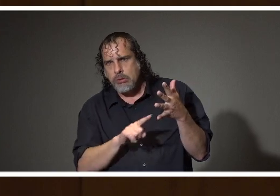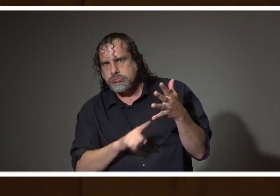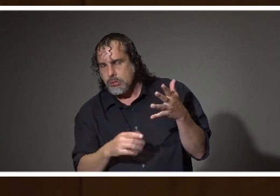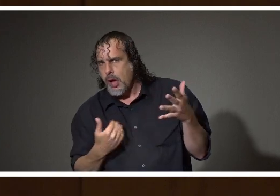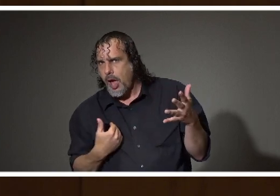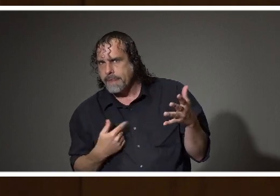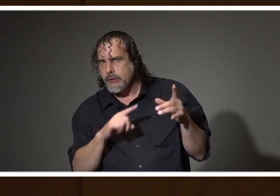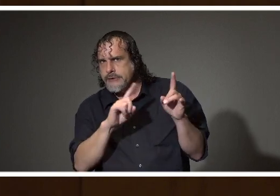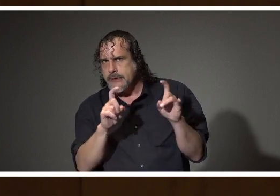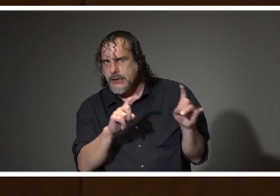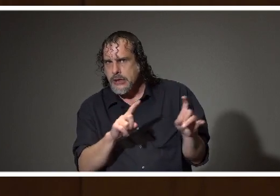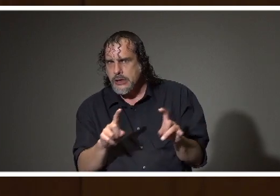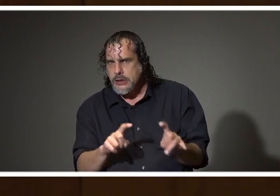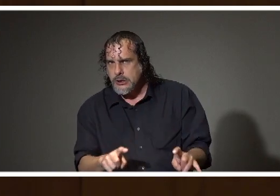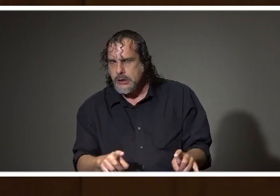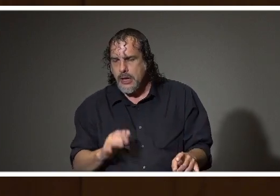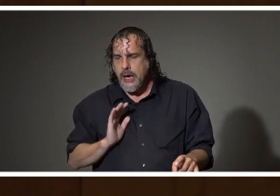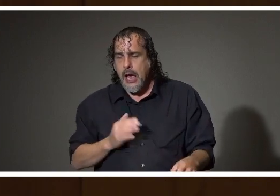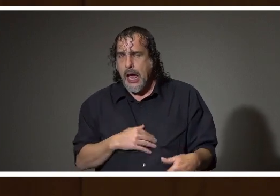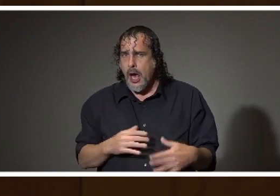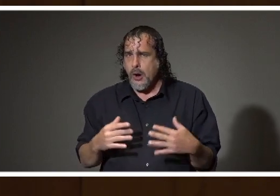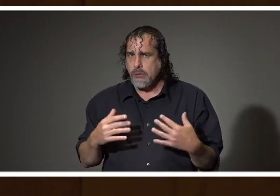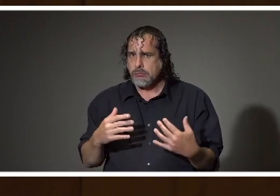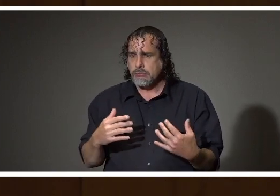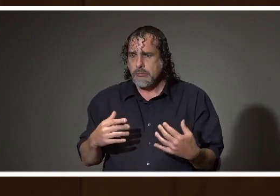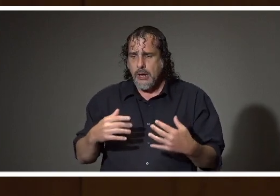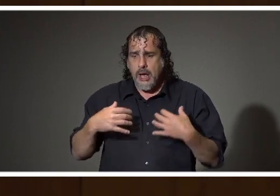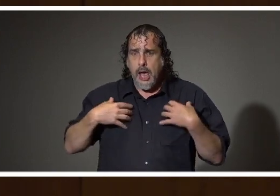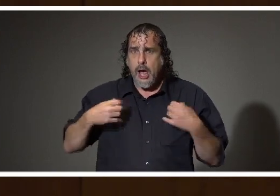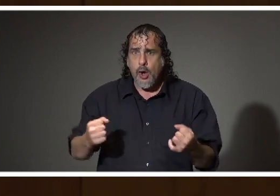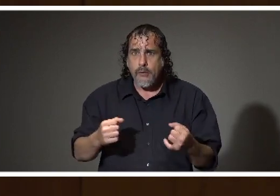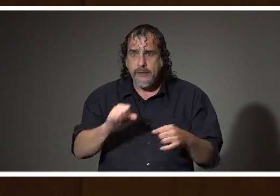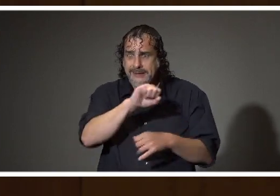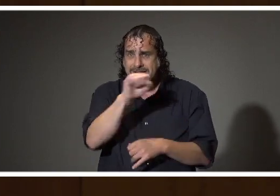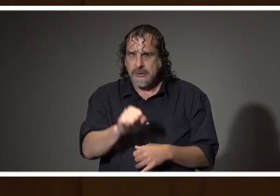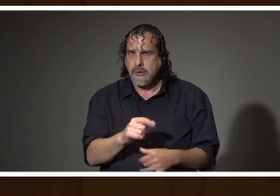Sincerely, our healthcare system has been the hero in this testing success.